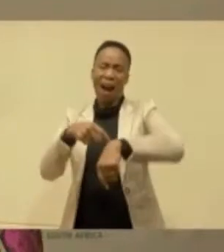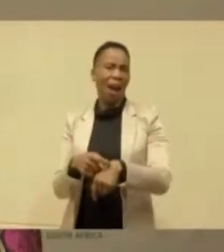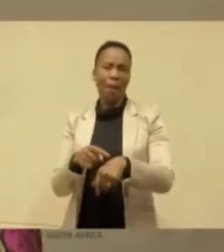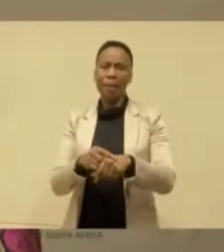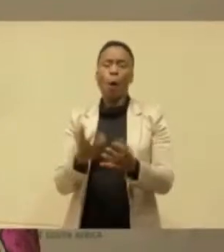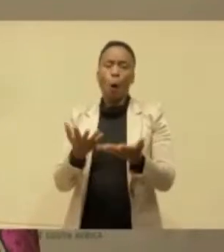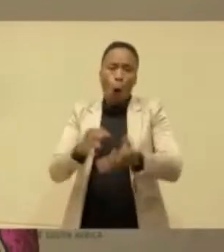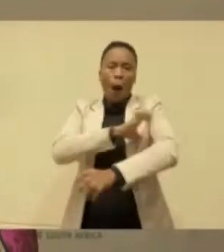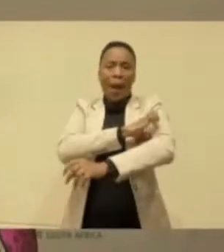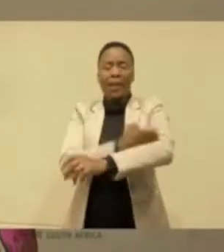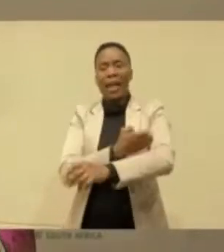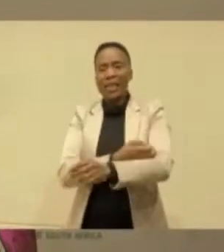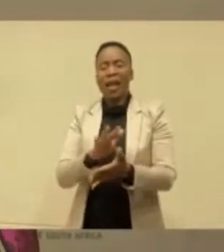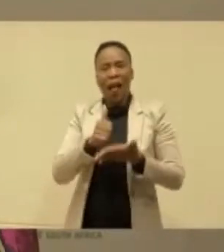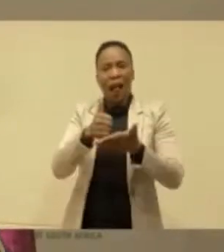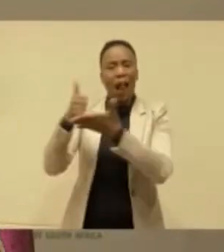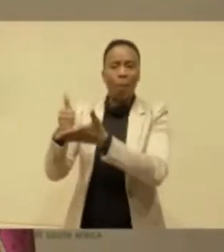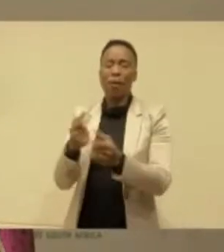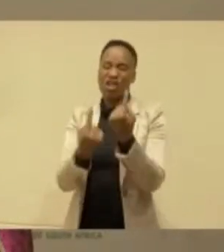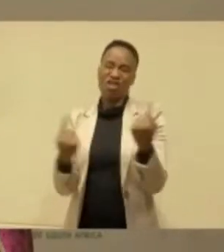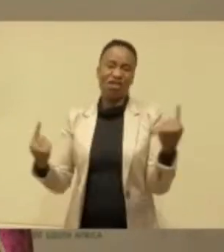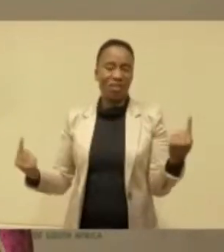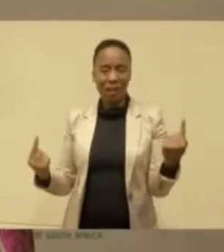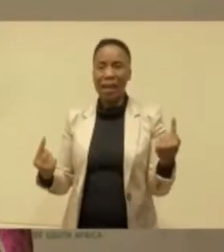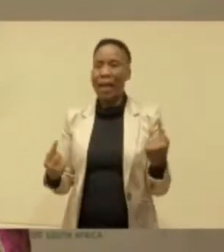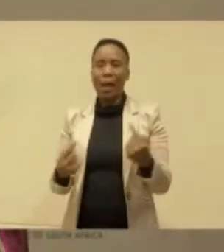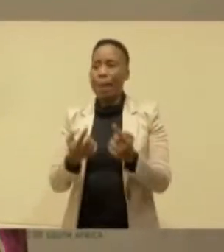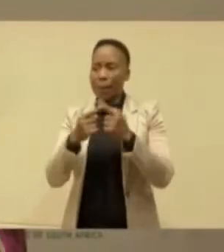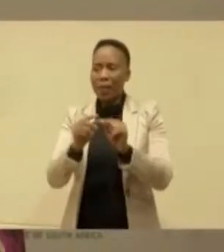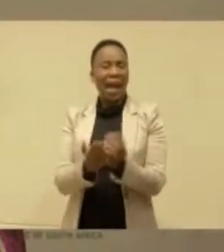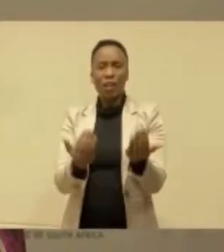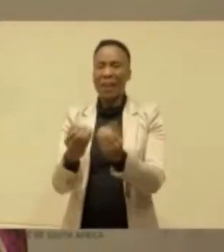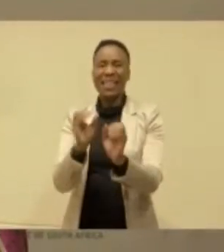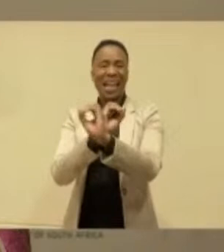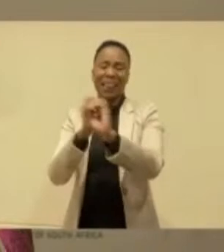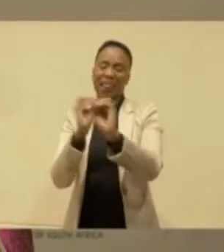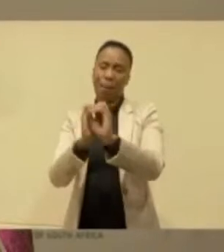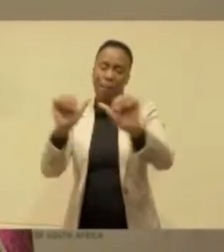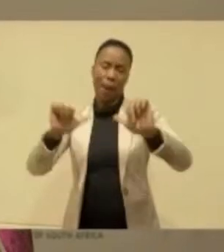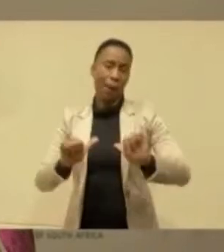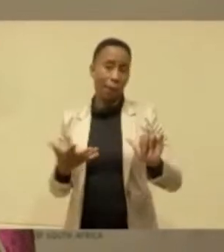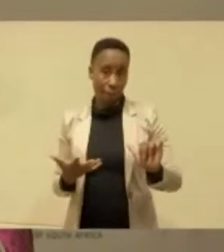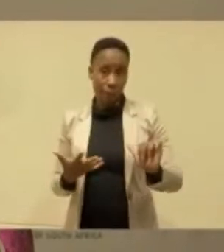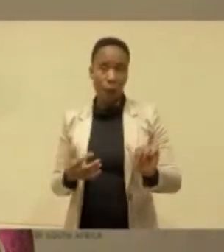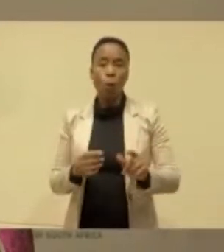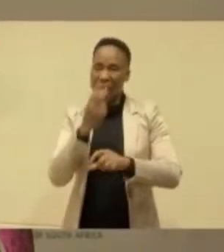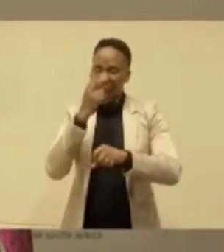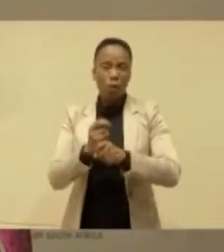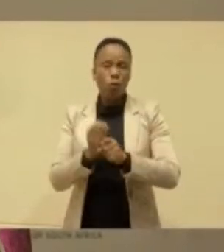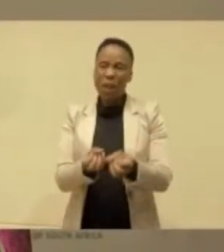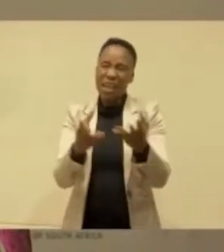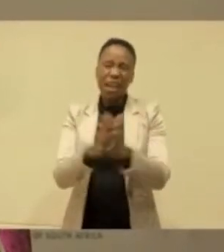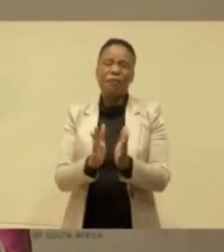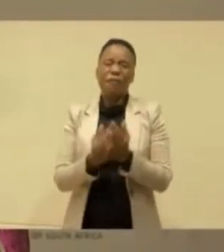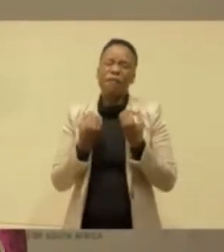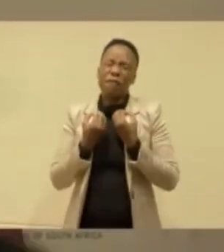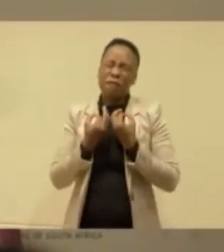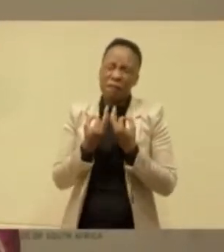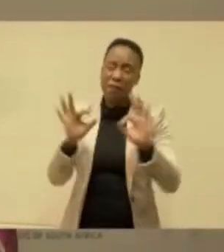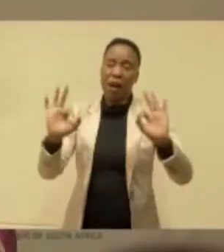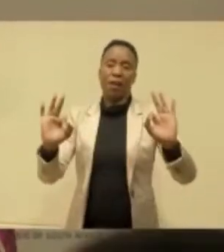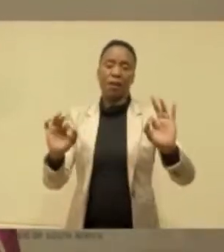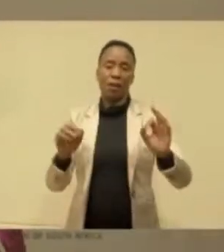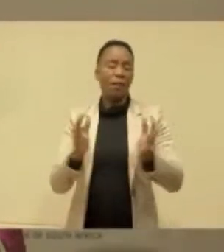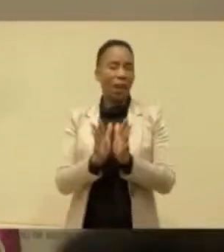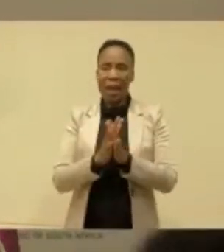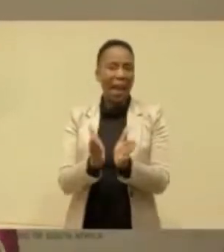others without expecting anything in retail our society needs us and we must avail our